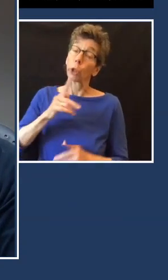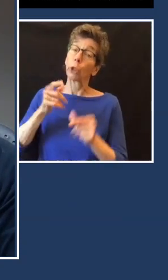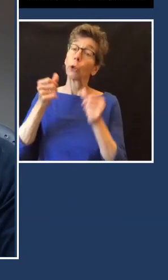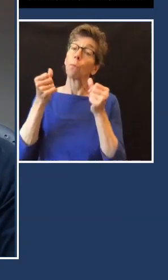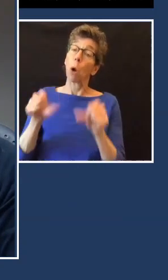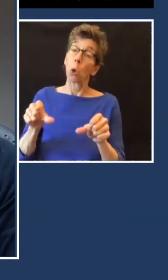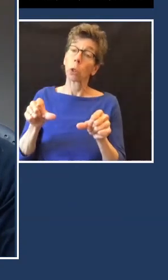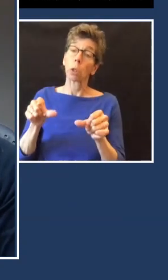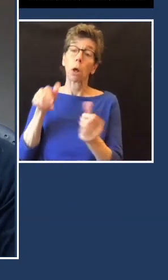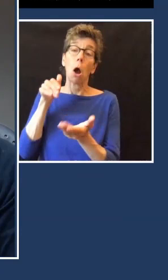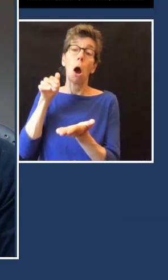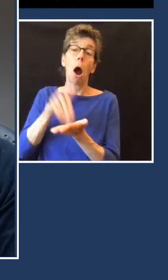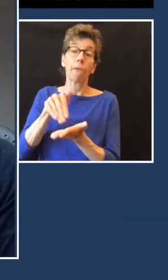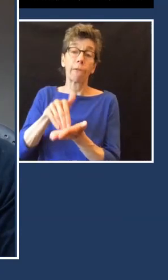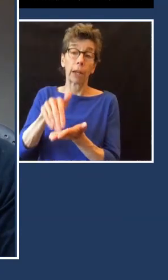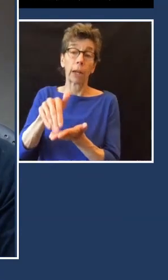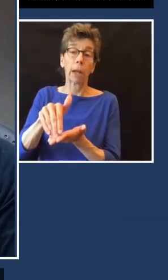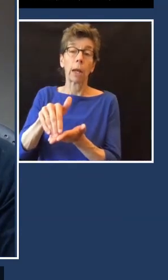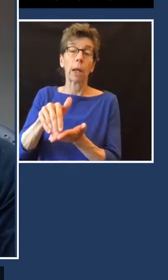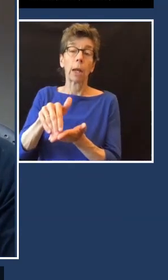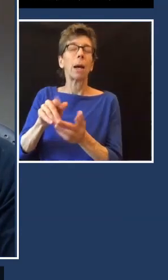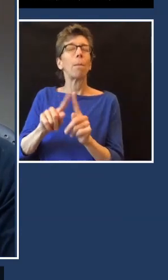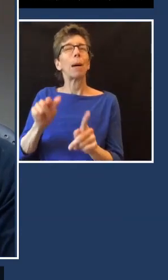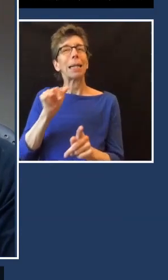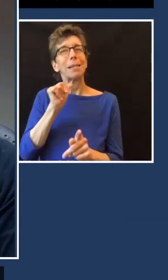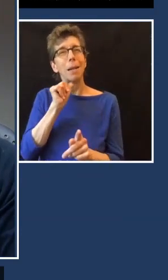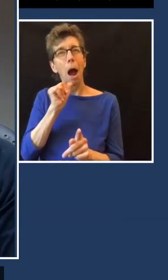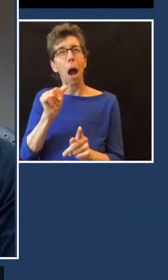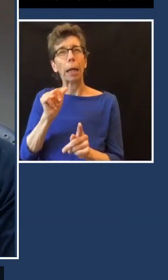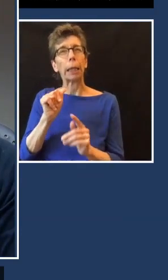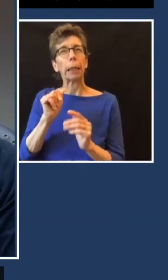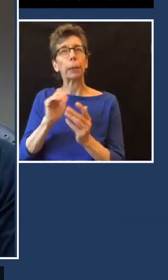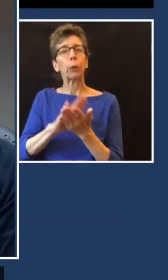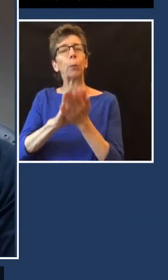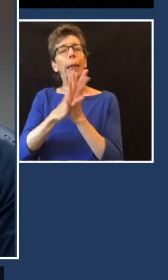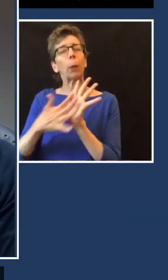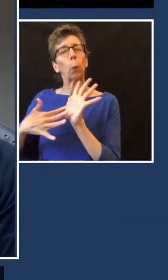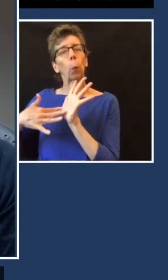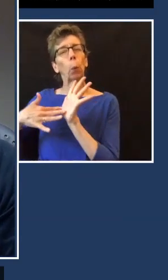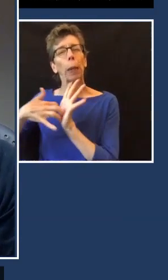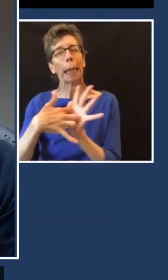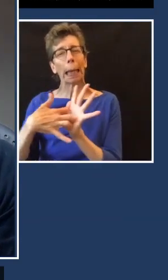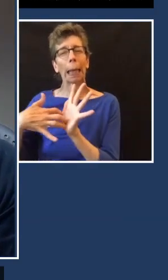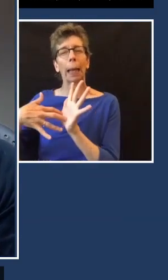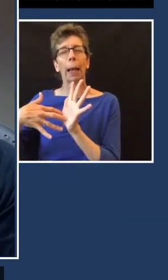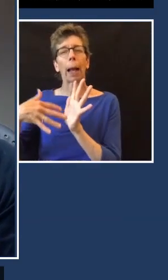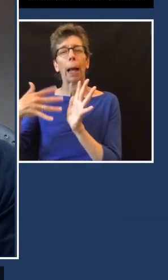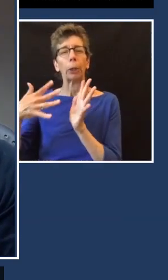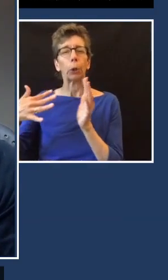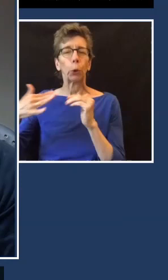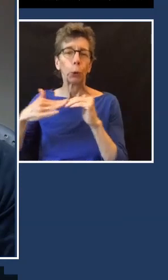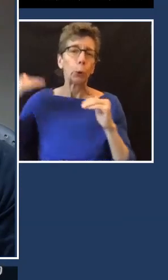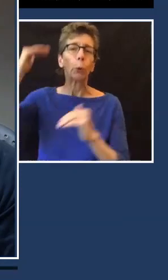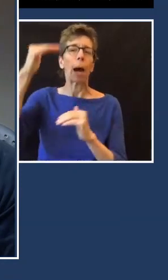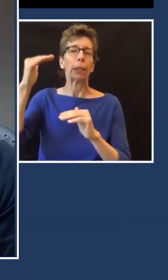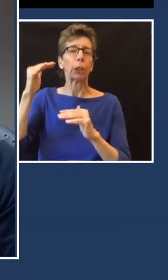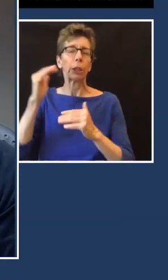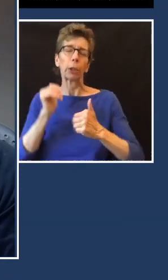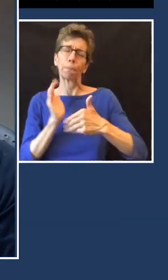to avoid diluting your feed as well. So in a nutshell, I would say try to at least